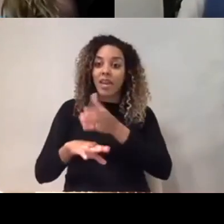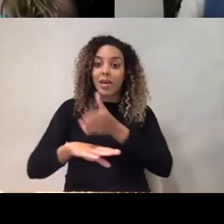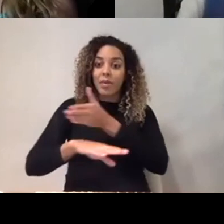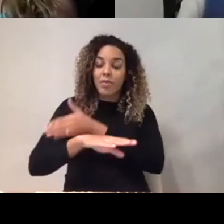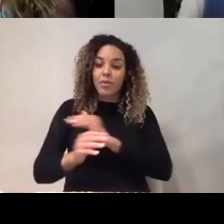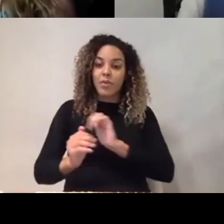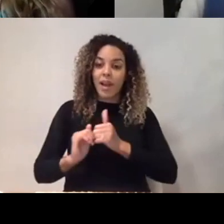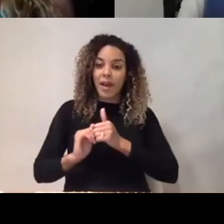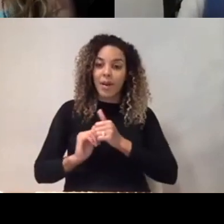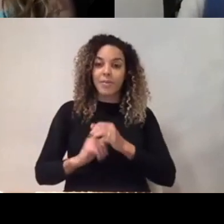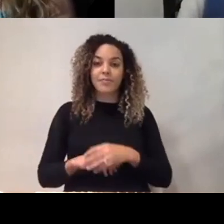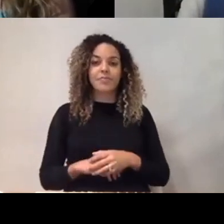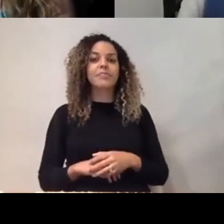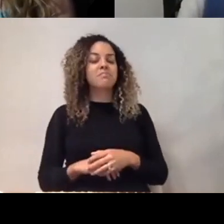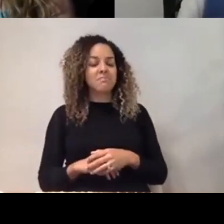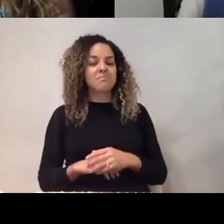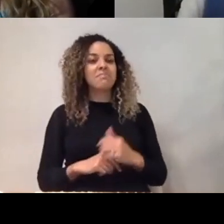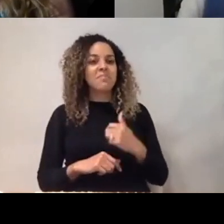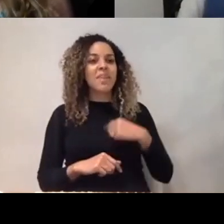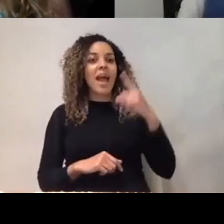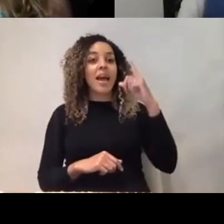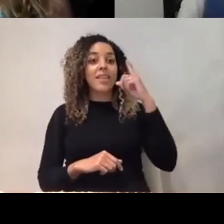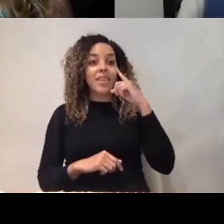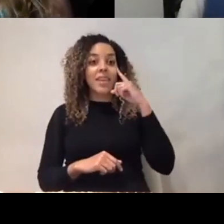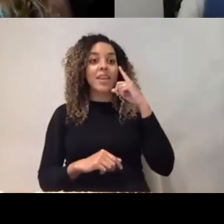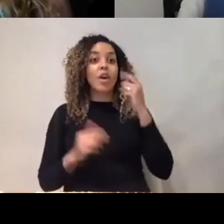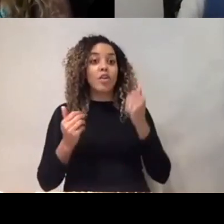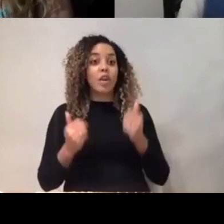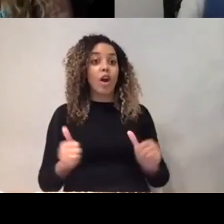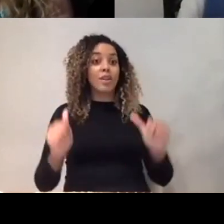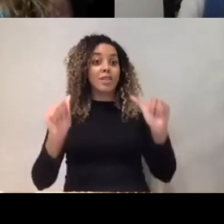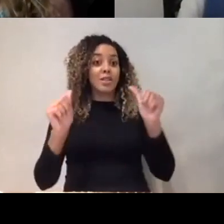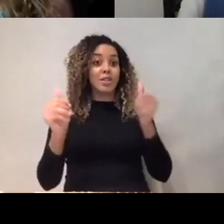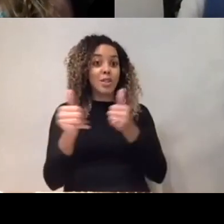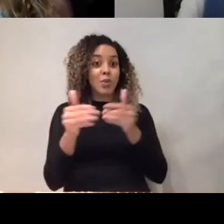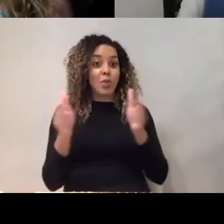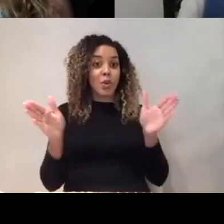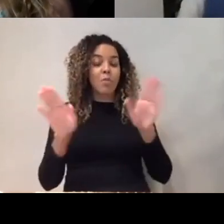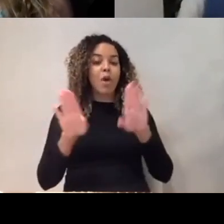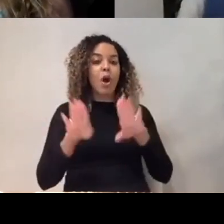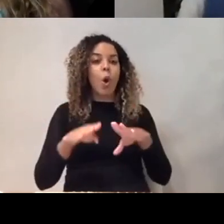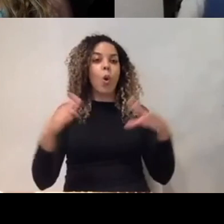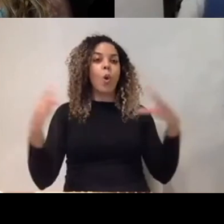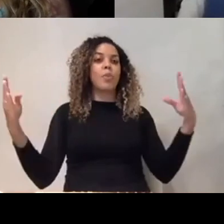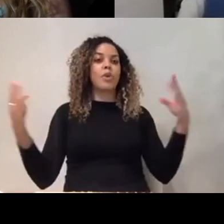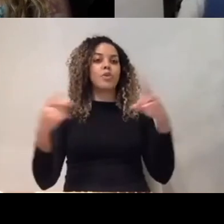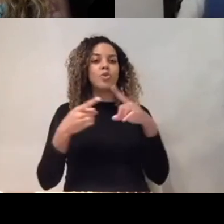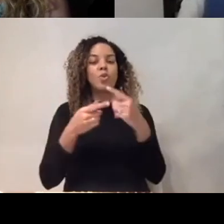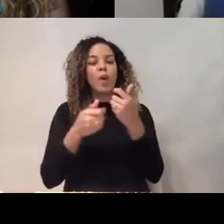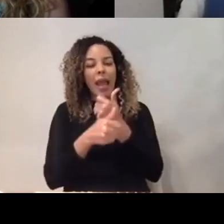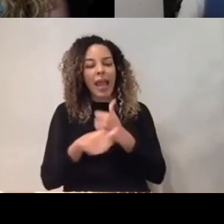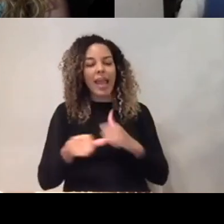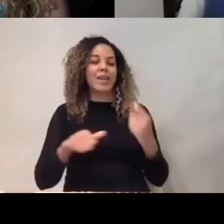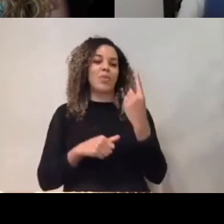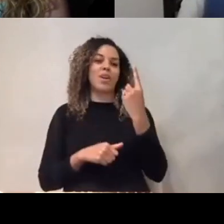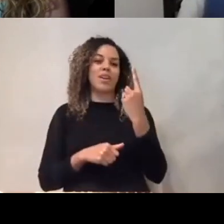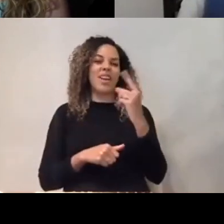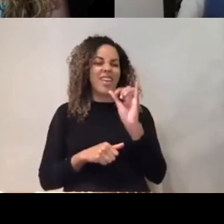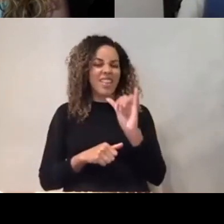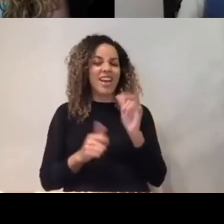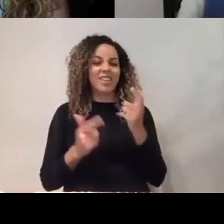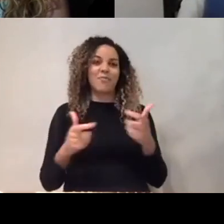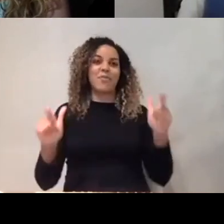I think opening the audition room to anyone would be a huge start, definitely, because so